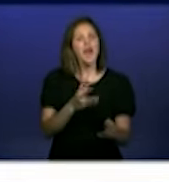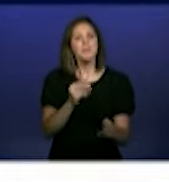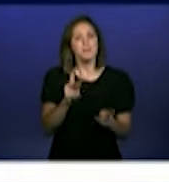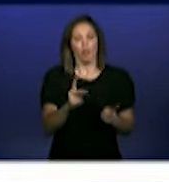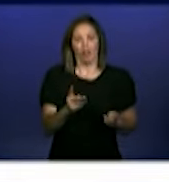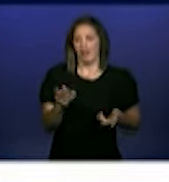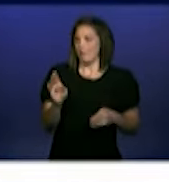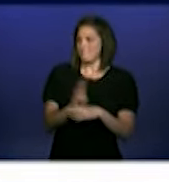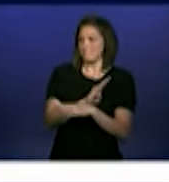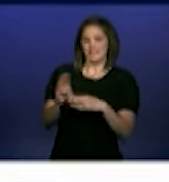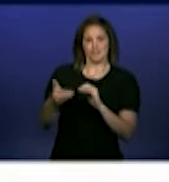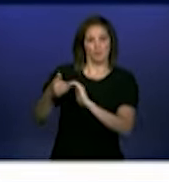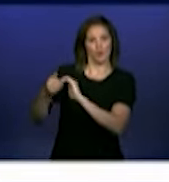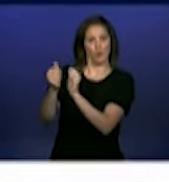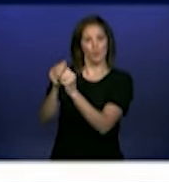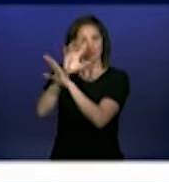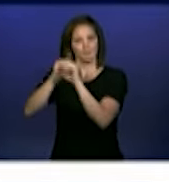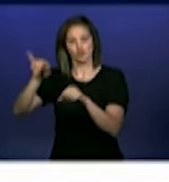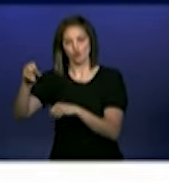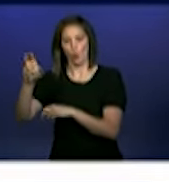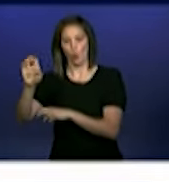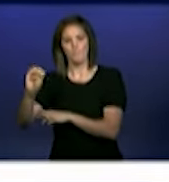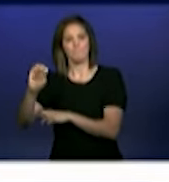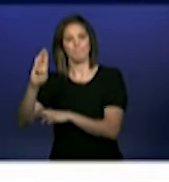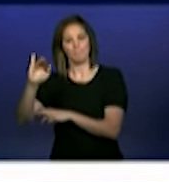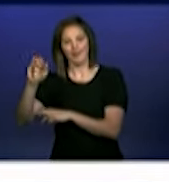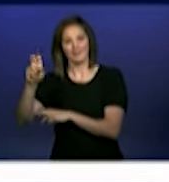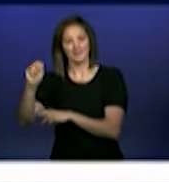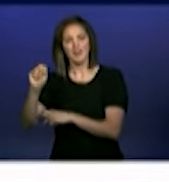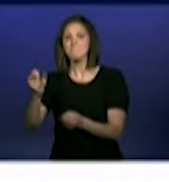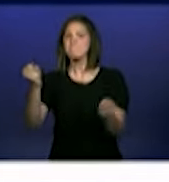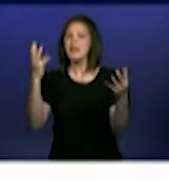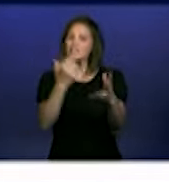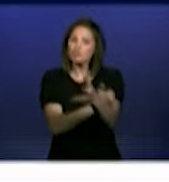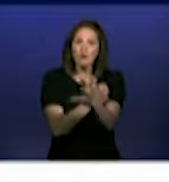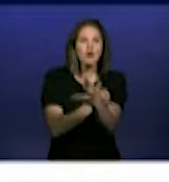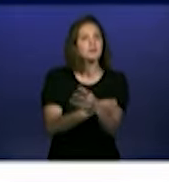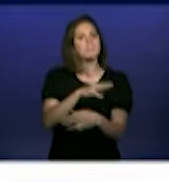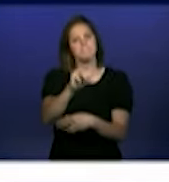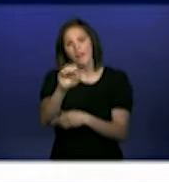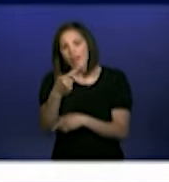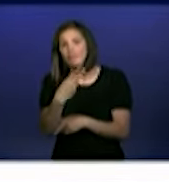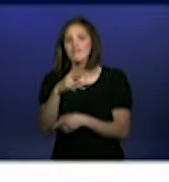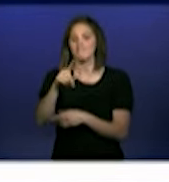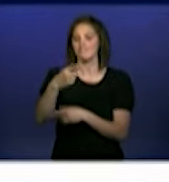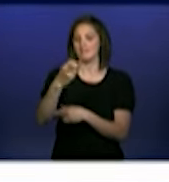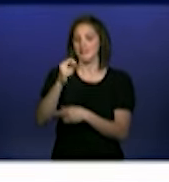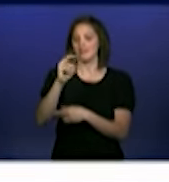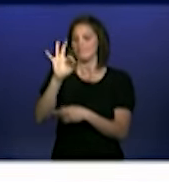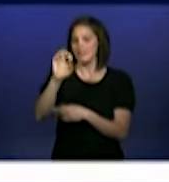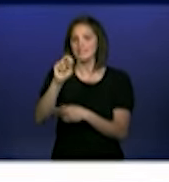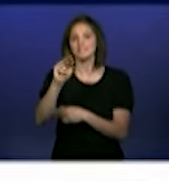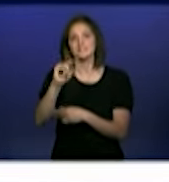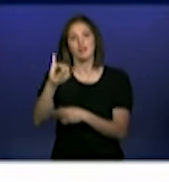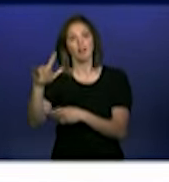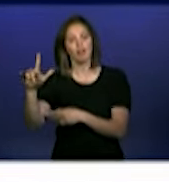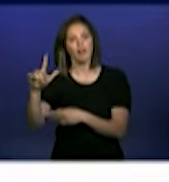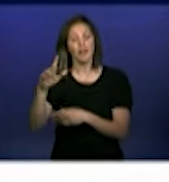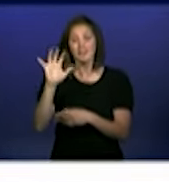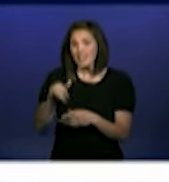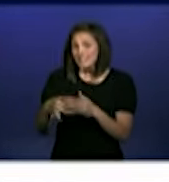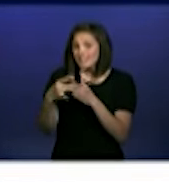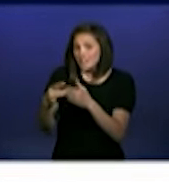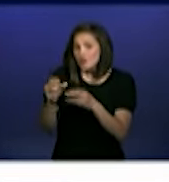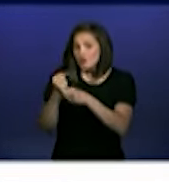record amounts of fentanyl and meth that are pouring into our nation. Fentanyl overdose is the leading cause of death for